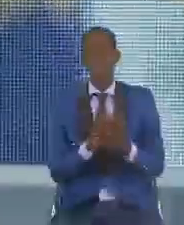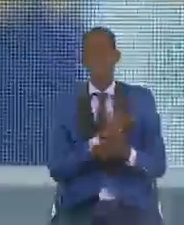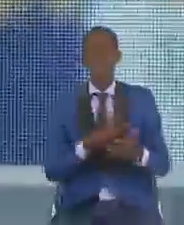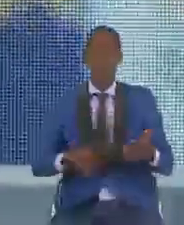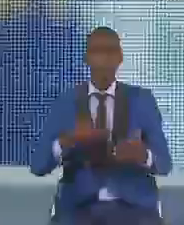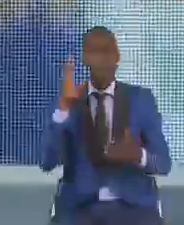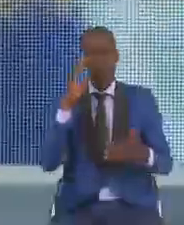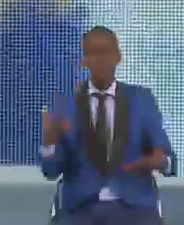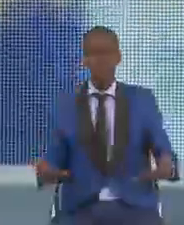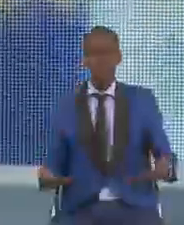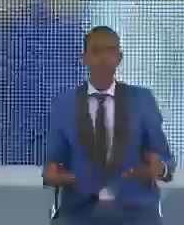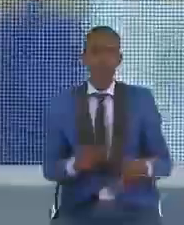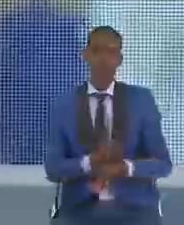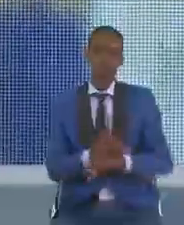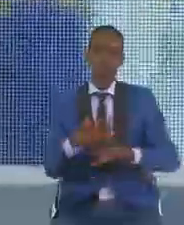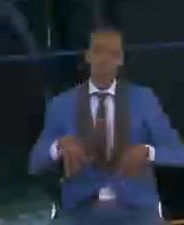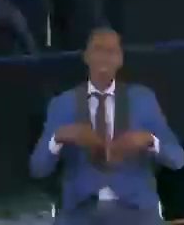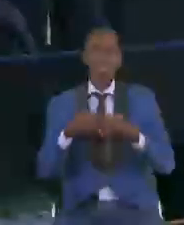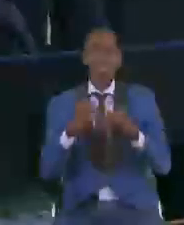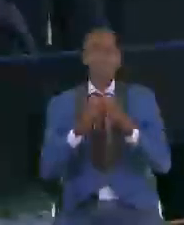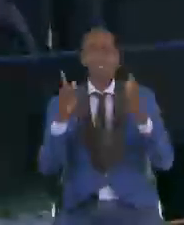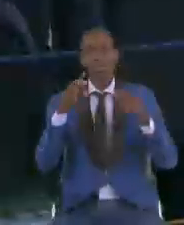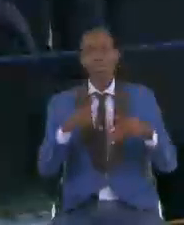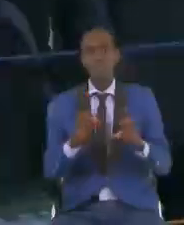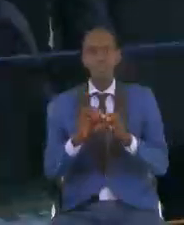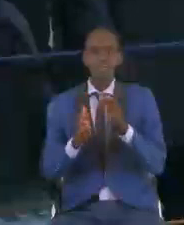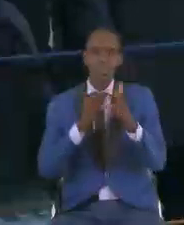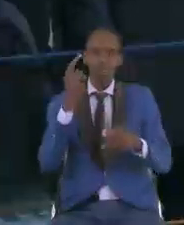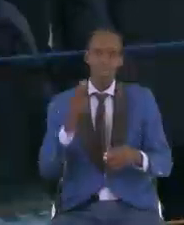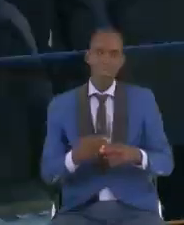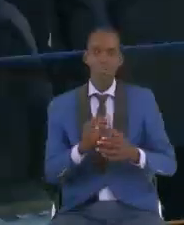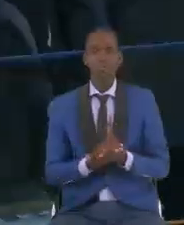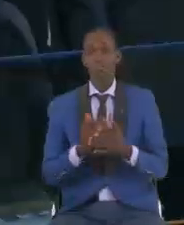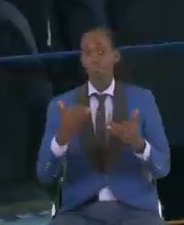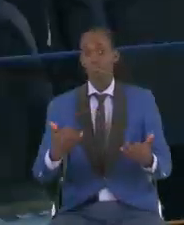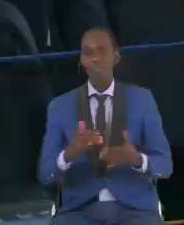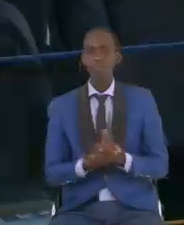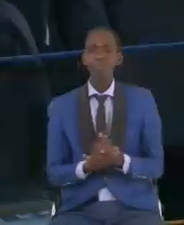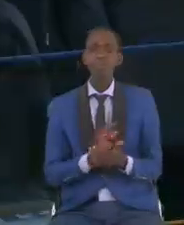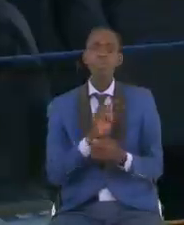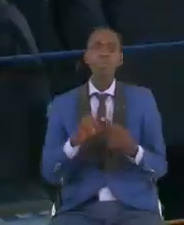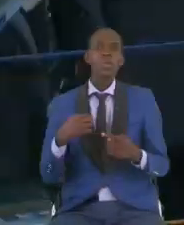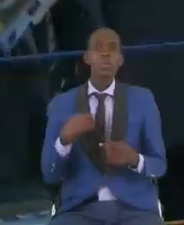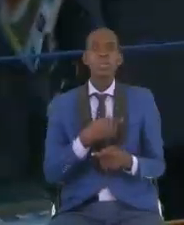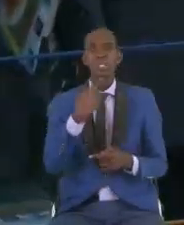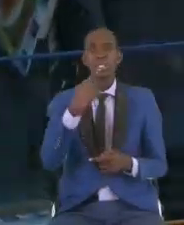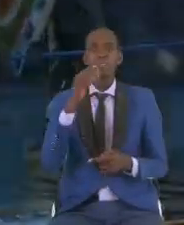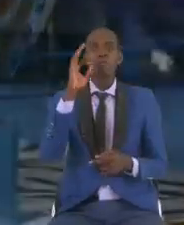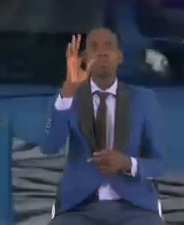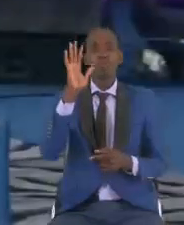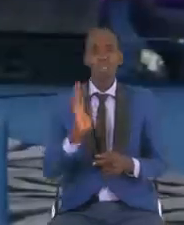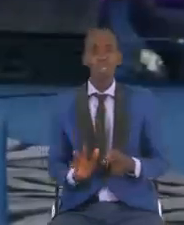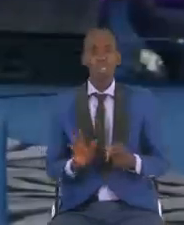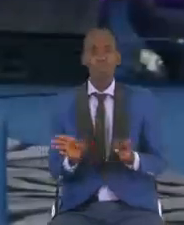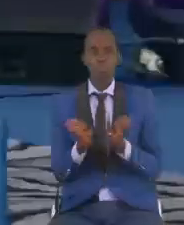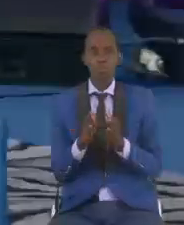definite way in Jesus' name. Amen. Now, when we say minister's conference, there are